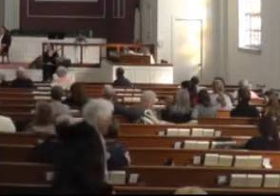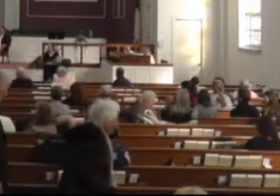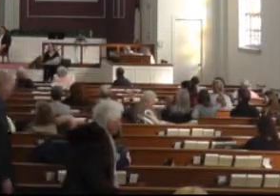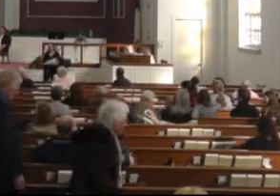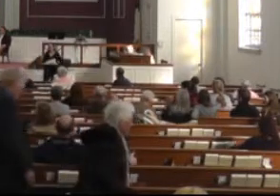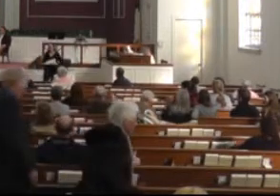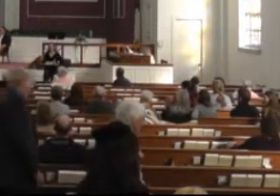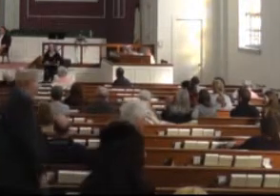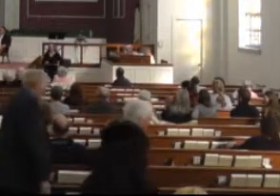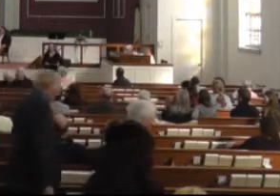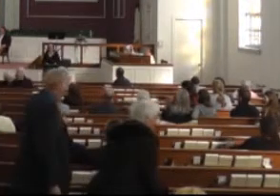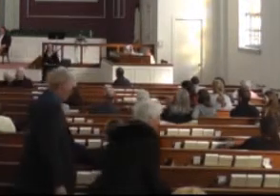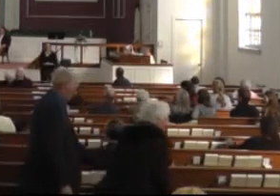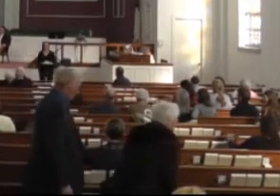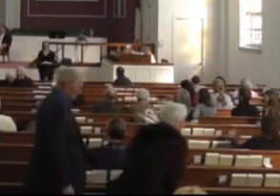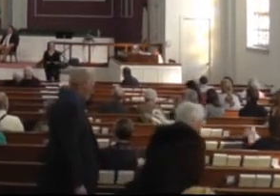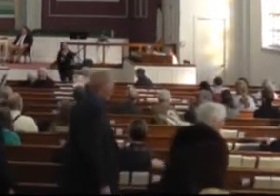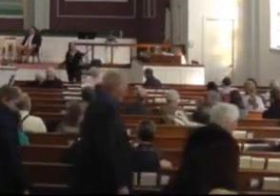Amen.